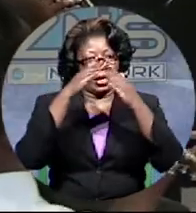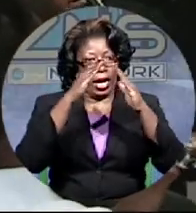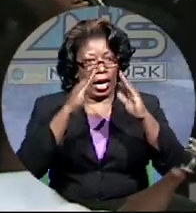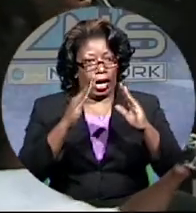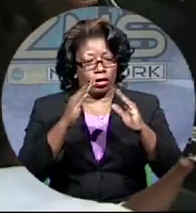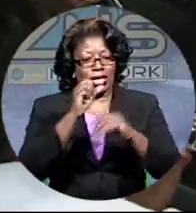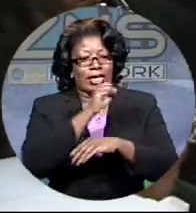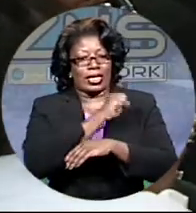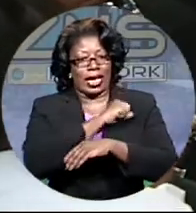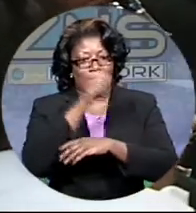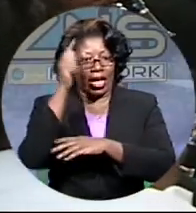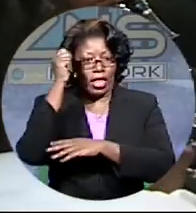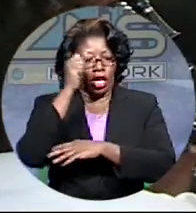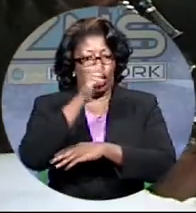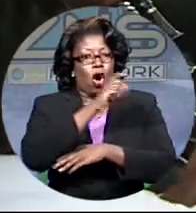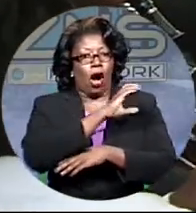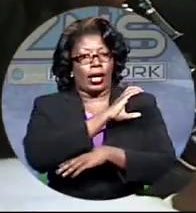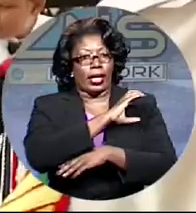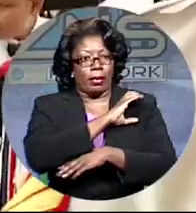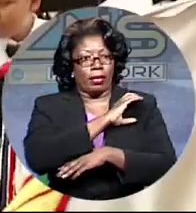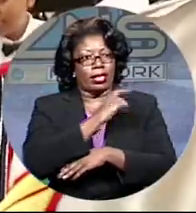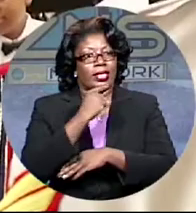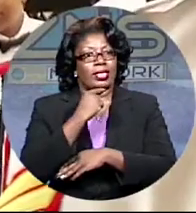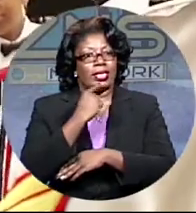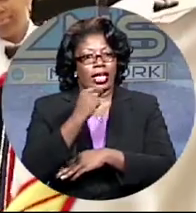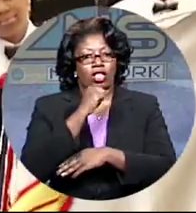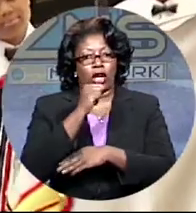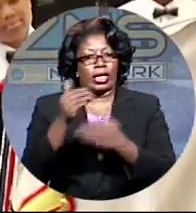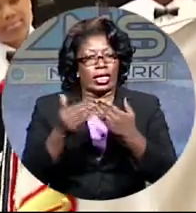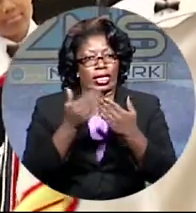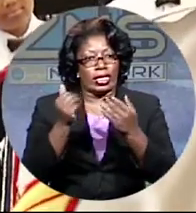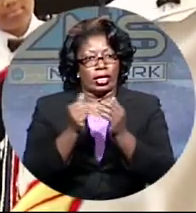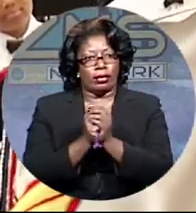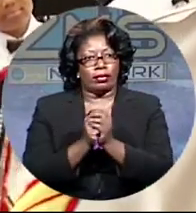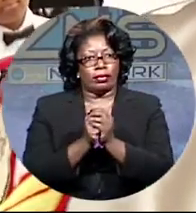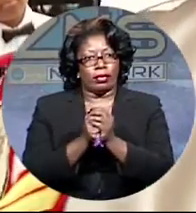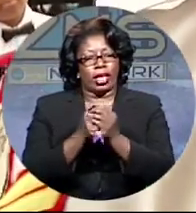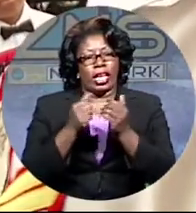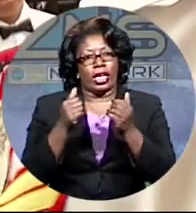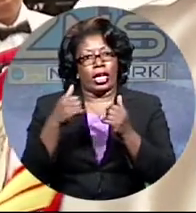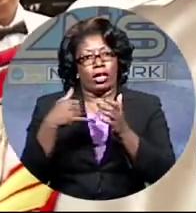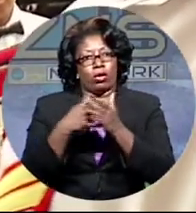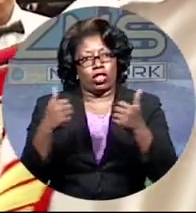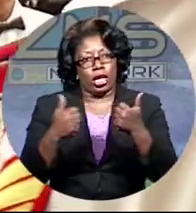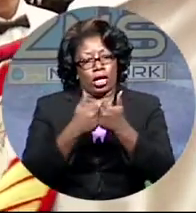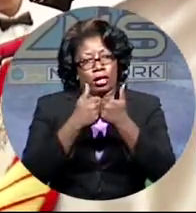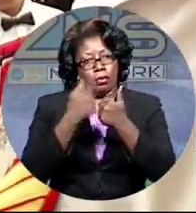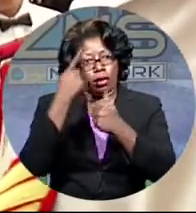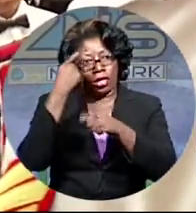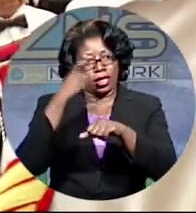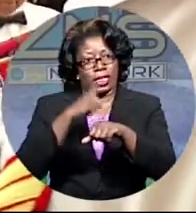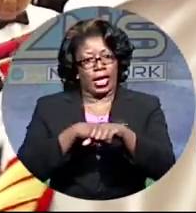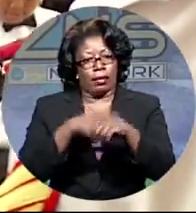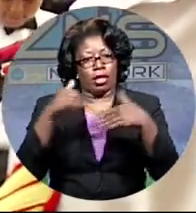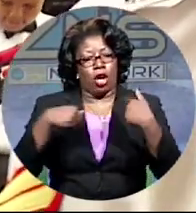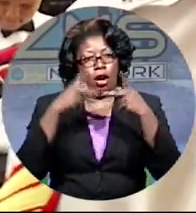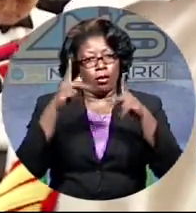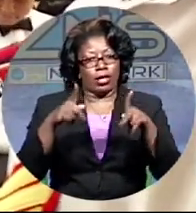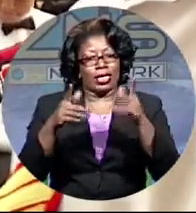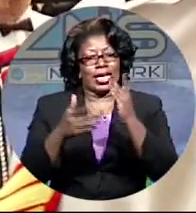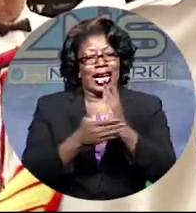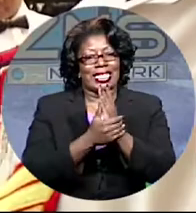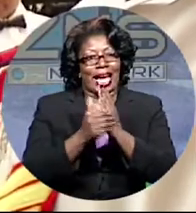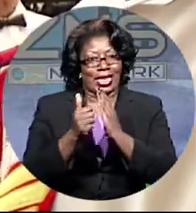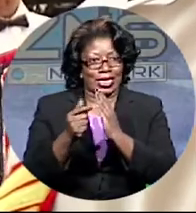Sergeant Theodore Campbell admits wasn't easy. It was extremely challenging because of the time frame, but these young persons are extremely